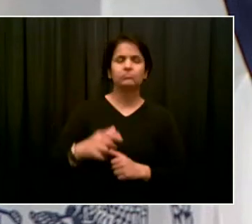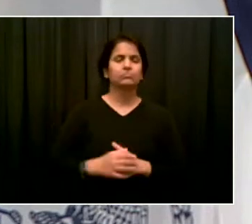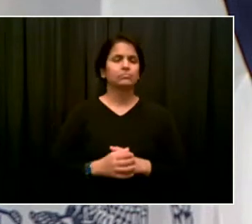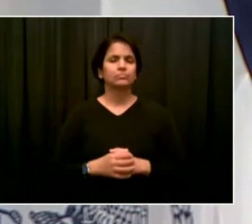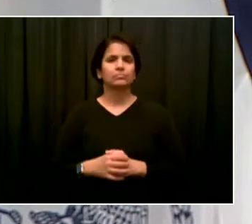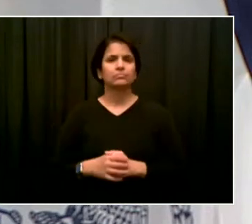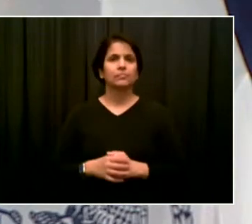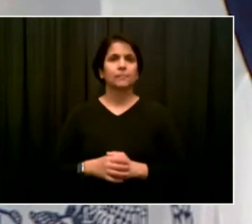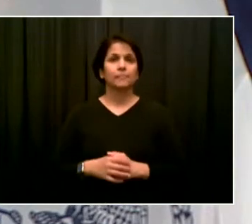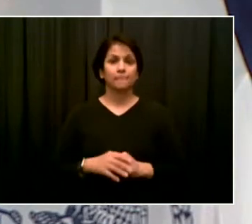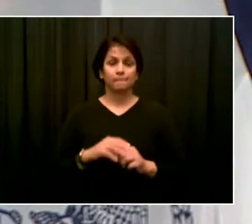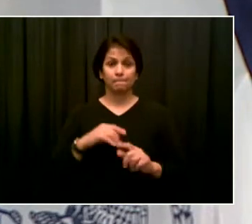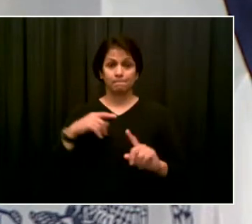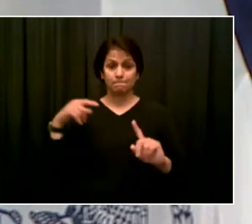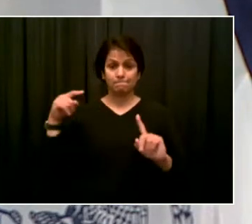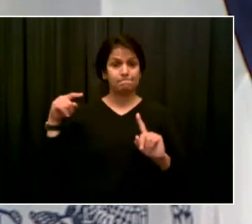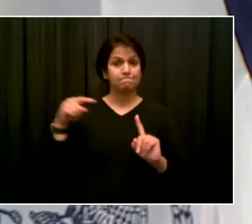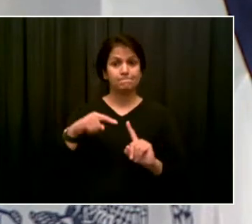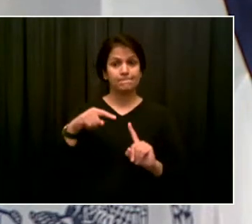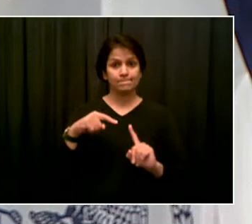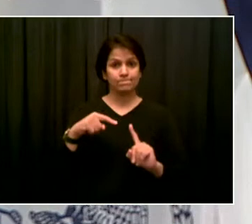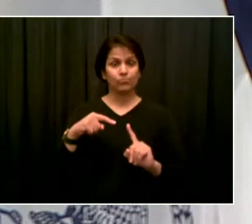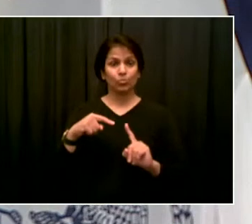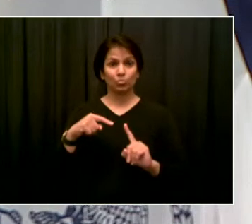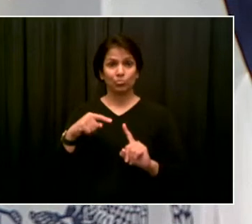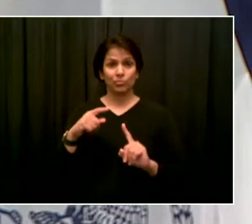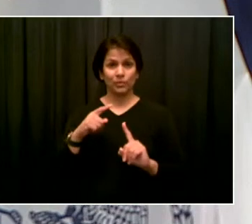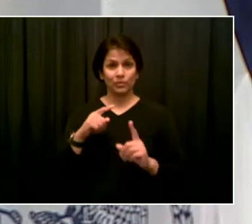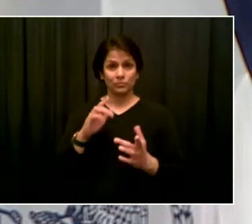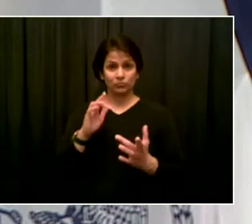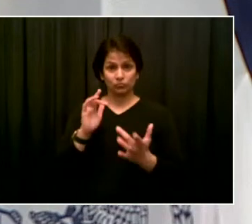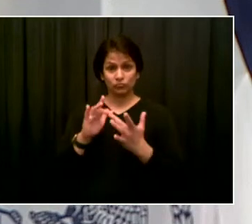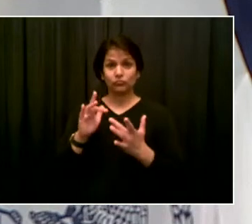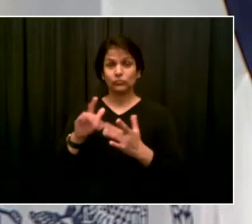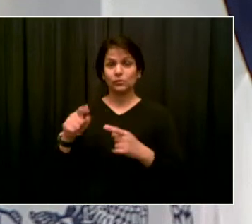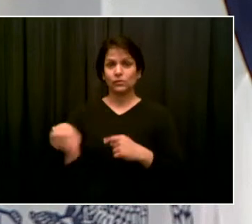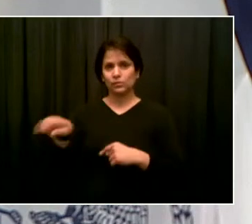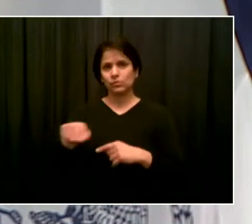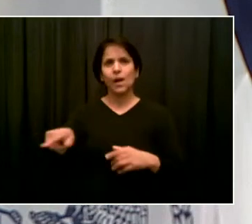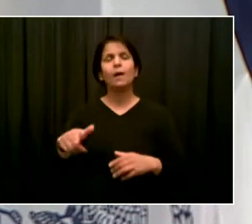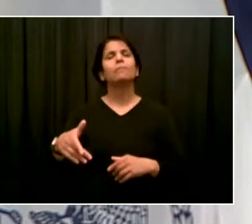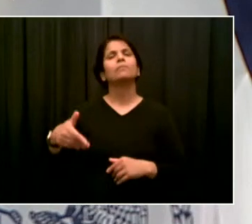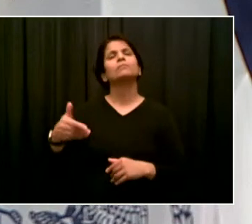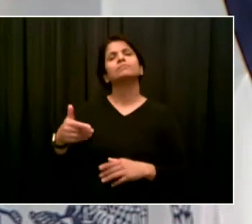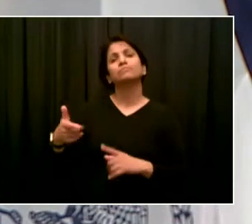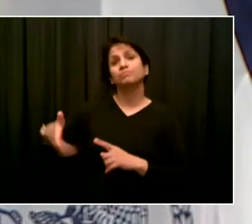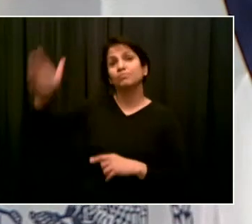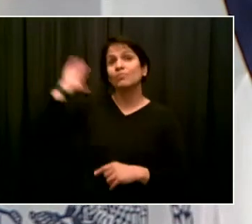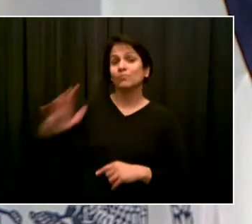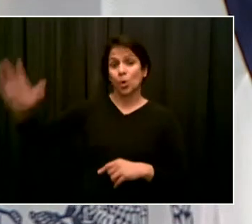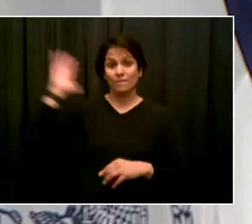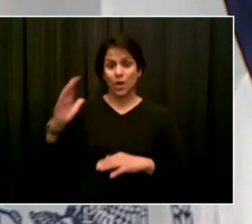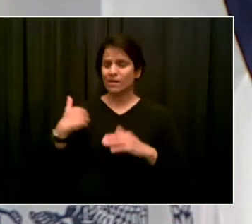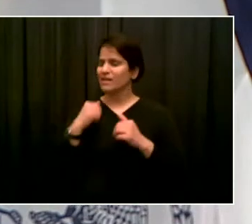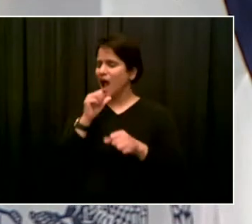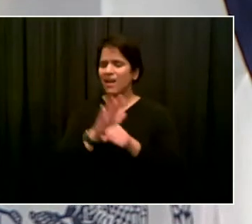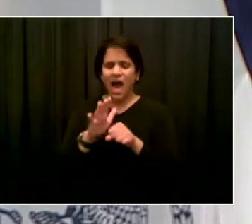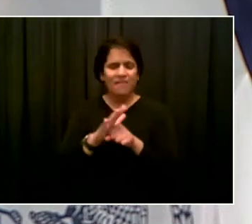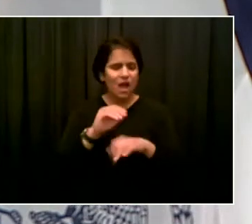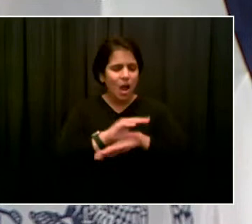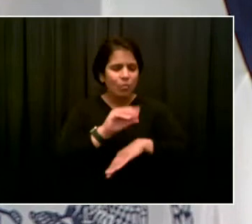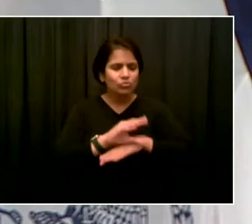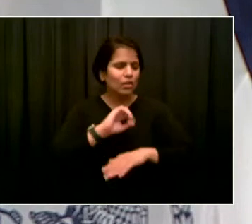haven't had enough mental health support. Because one of the things that is so striking about mental health,